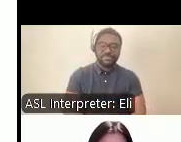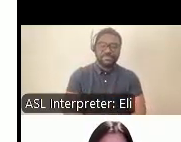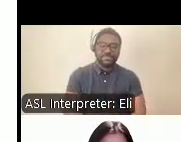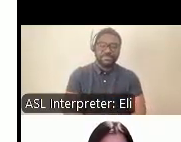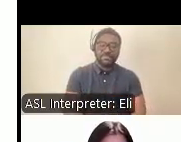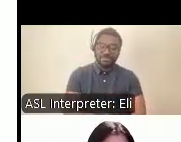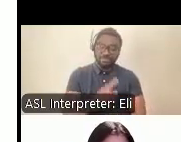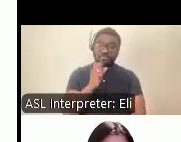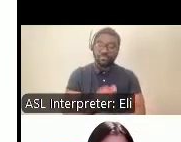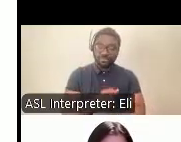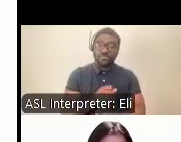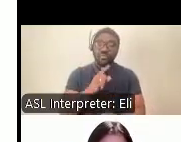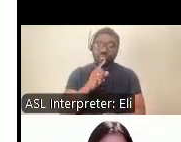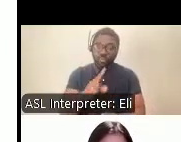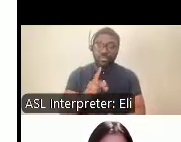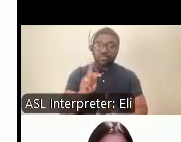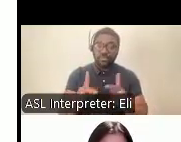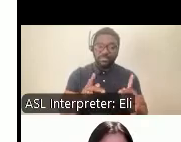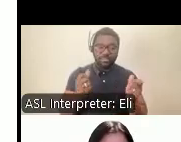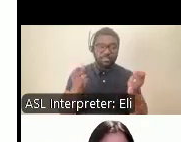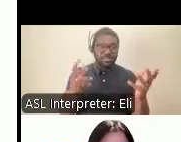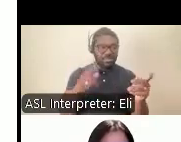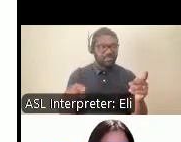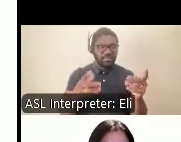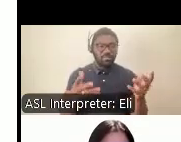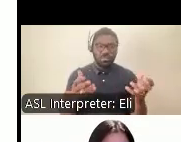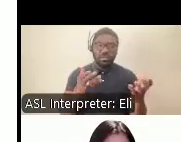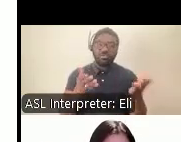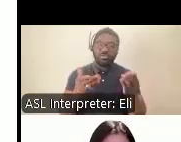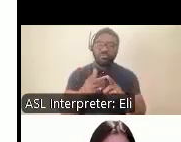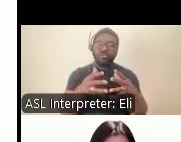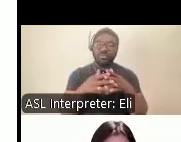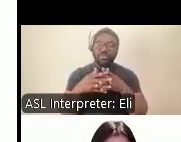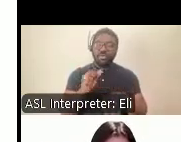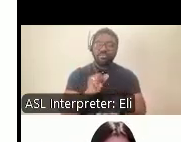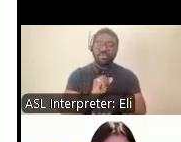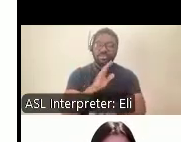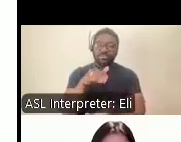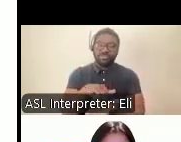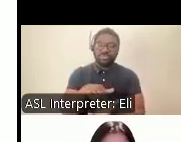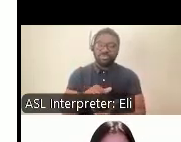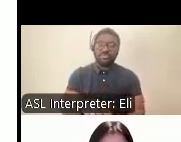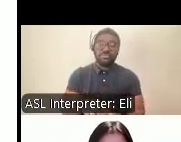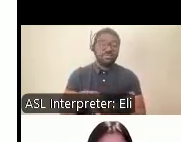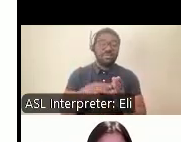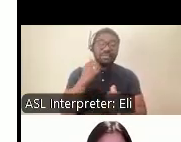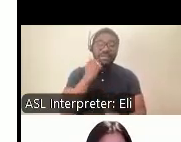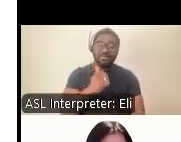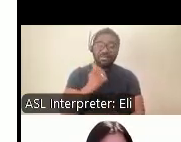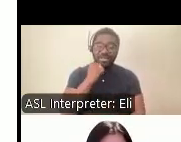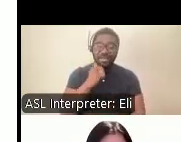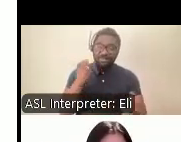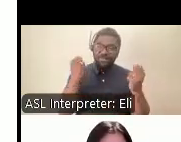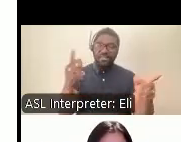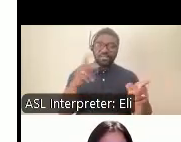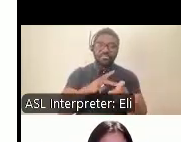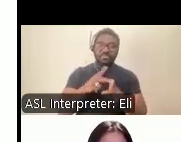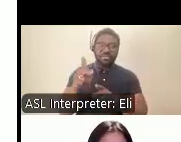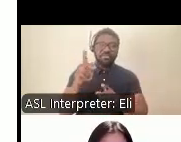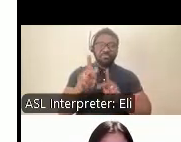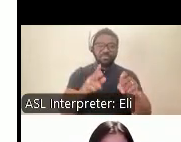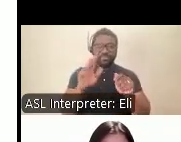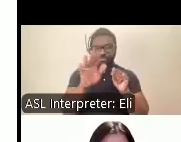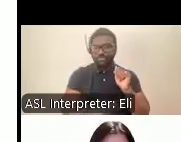accessing services from American job centers. That means every day, many professionals across workforce and